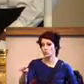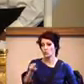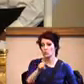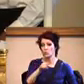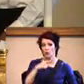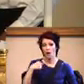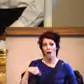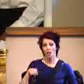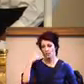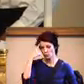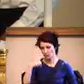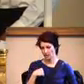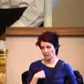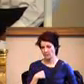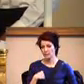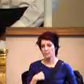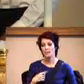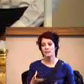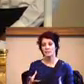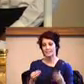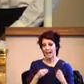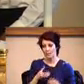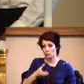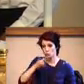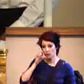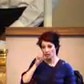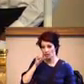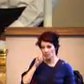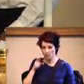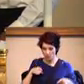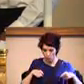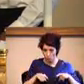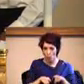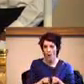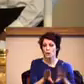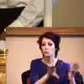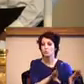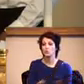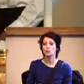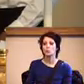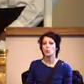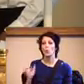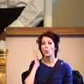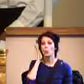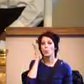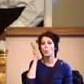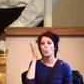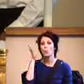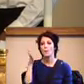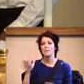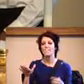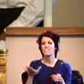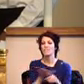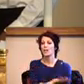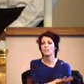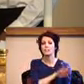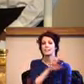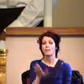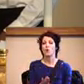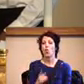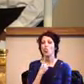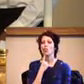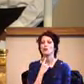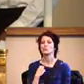drink of it for indeed as you do you shall be filled and you shall never thirst